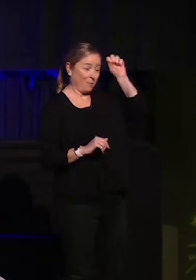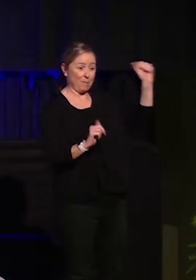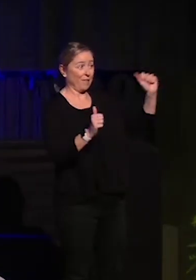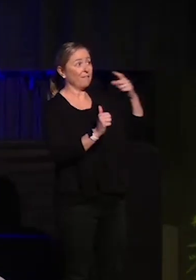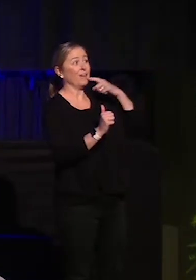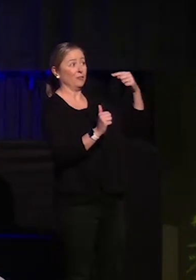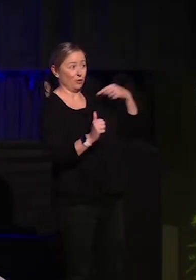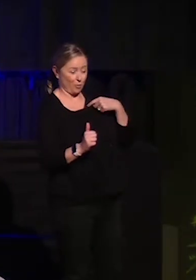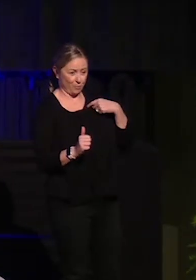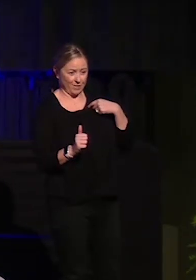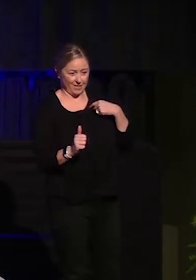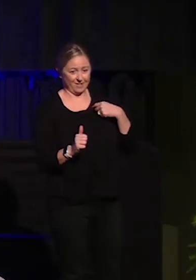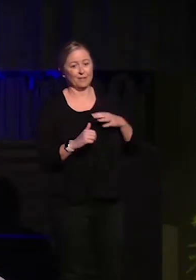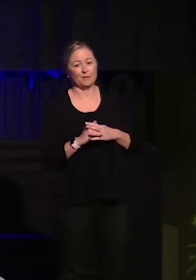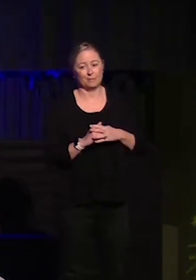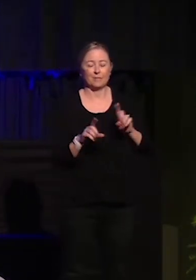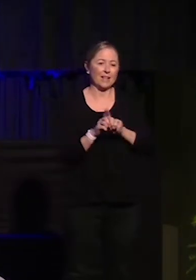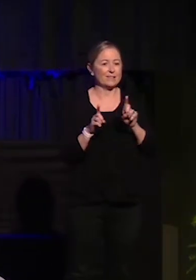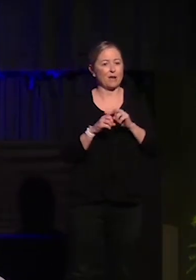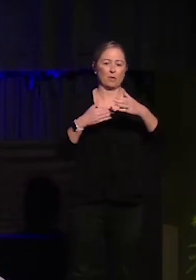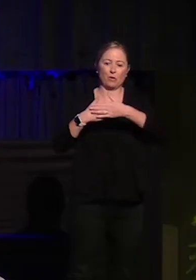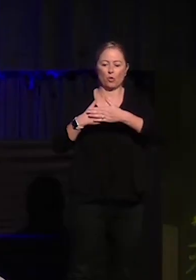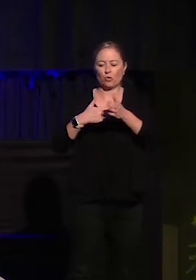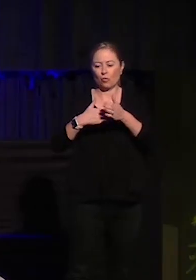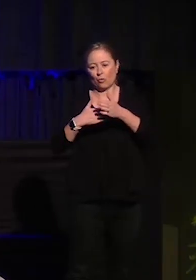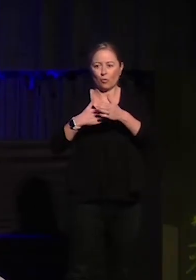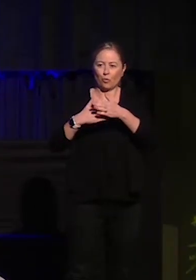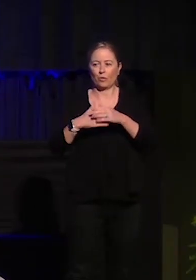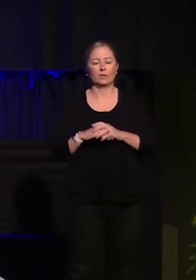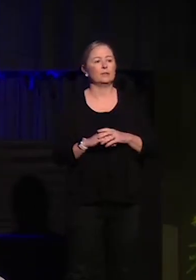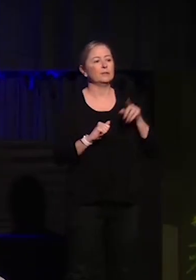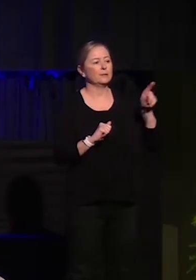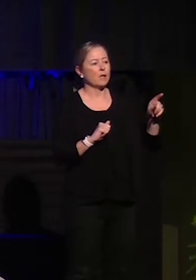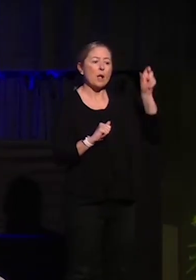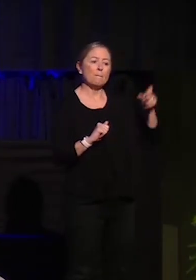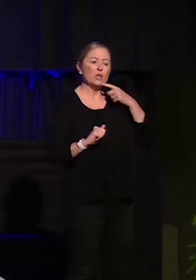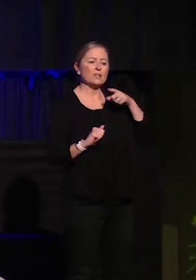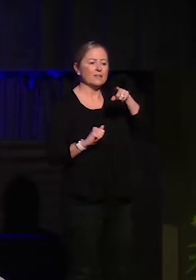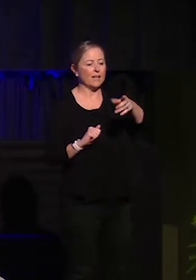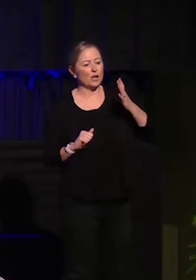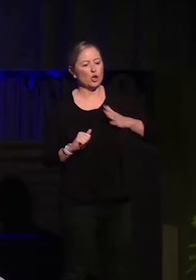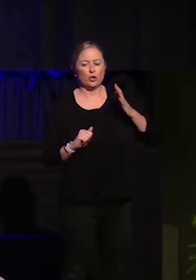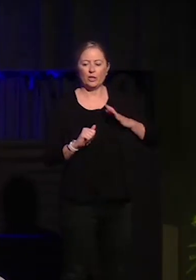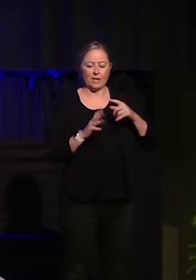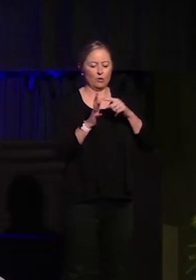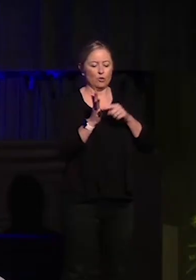feedback, a little bit like my door's ajar kind of thing. And it was, Kelly, you need to tend your